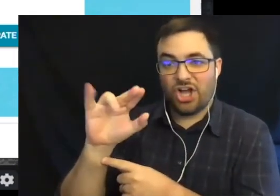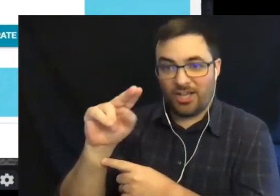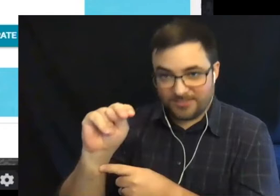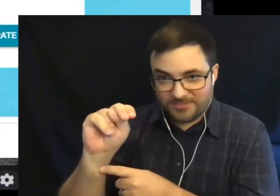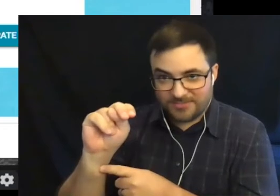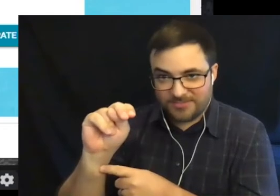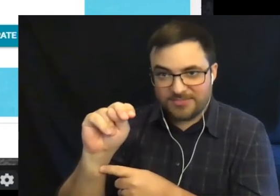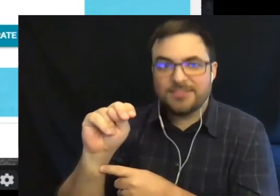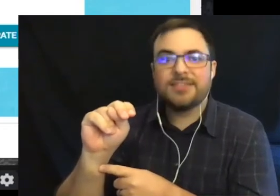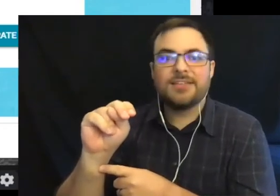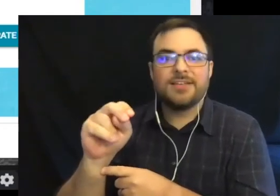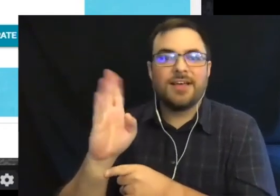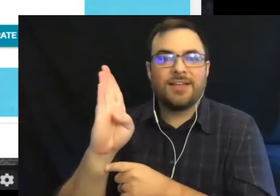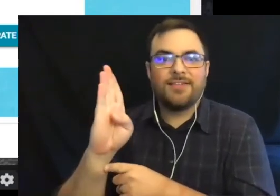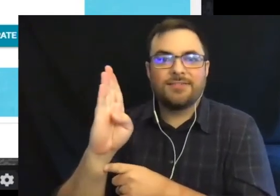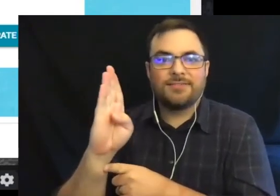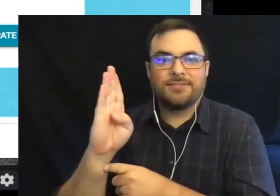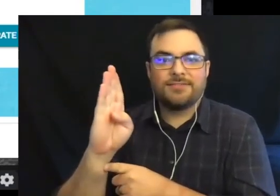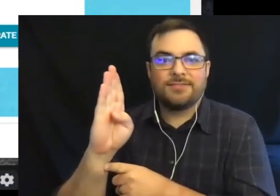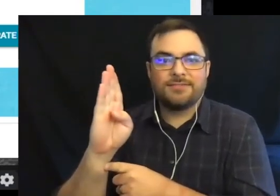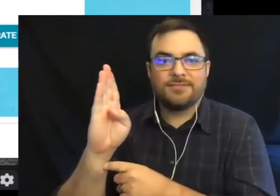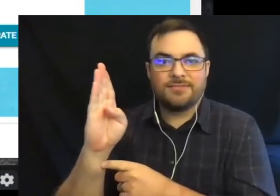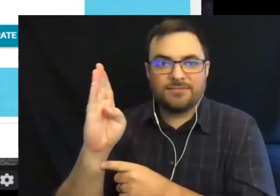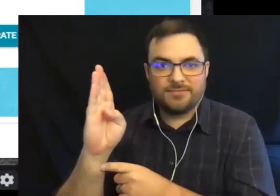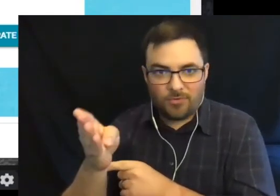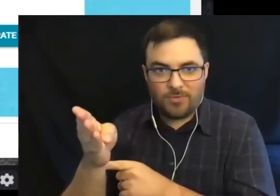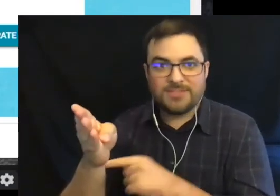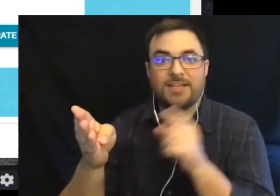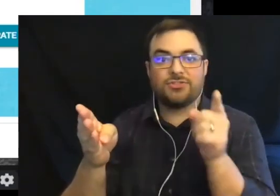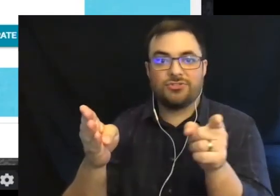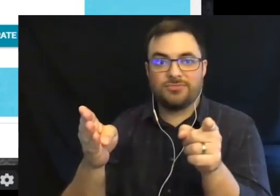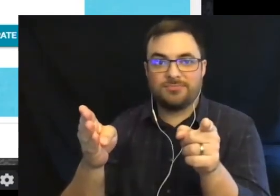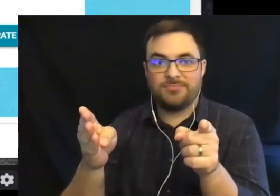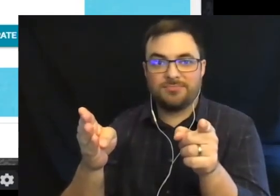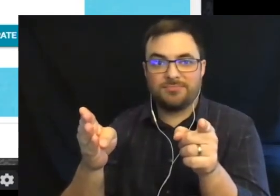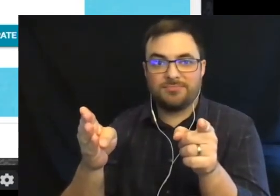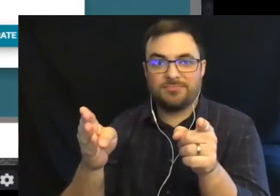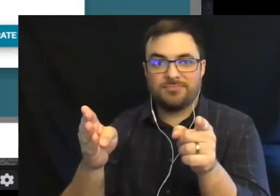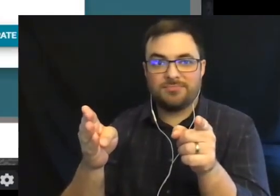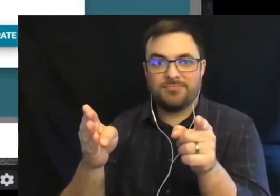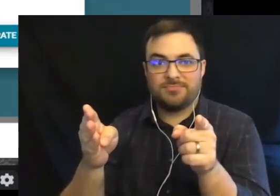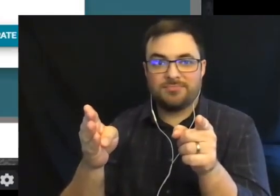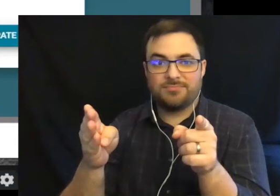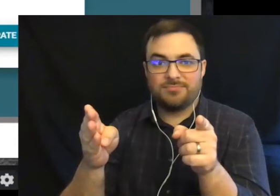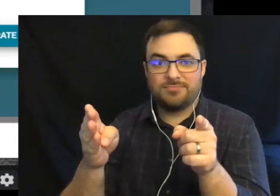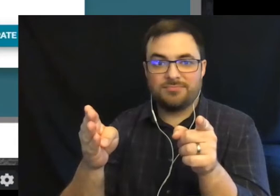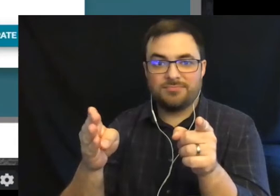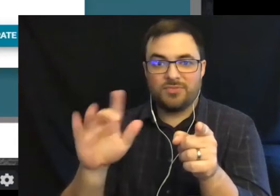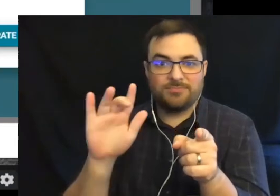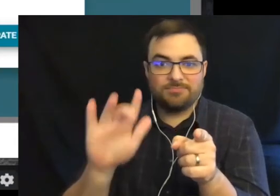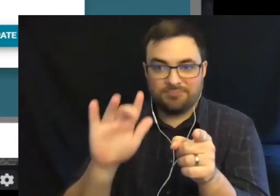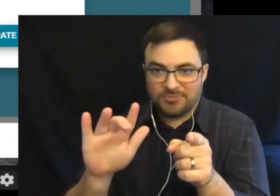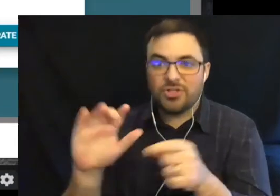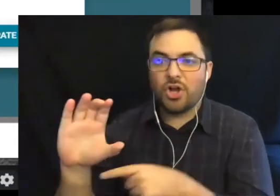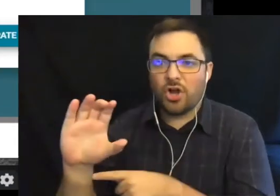a /, and then right here on Get Support, you hit Generate Code. This is going to